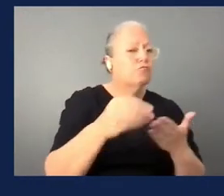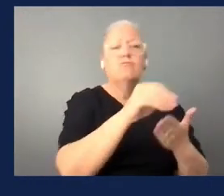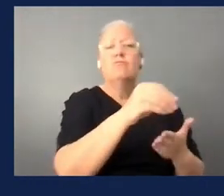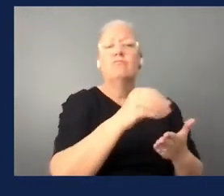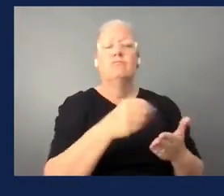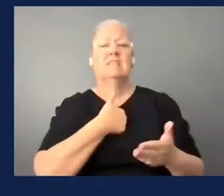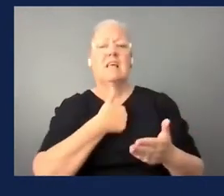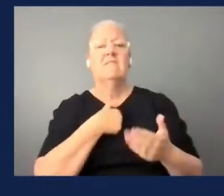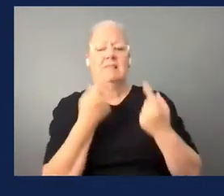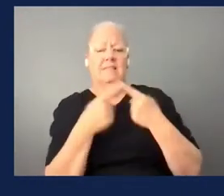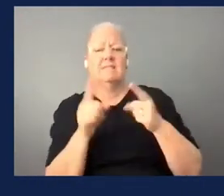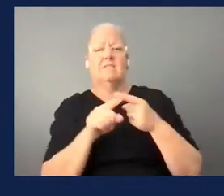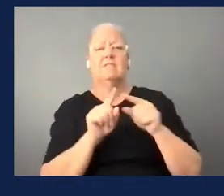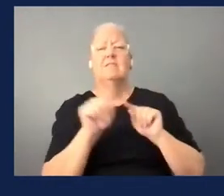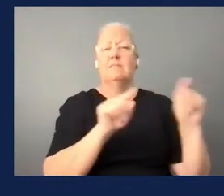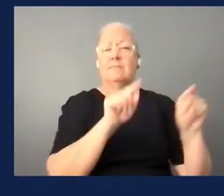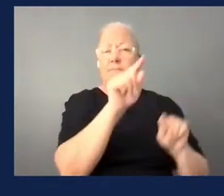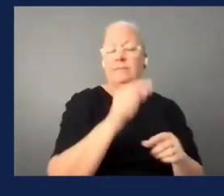is the case here.